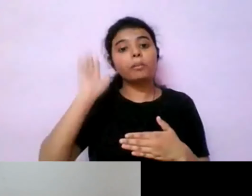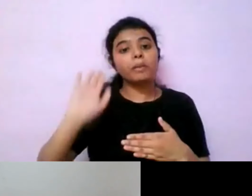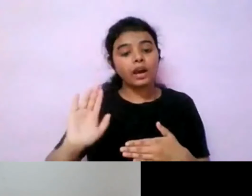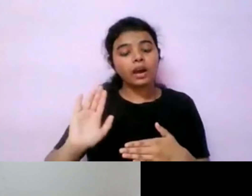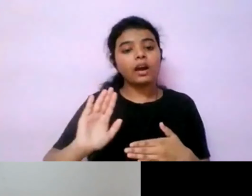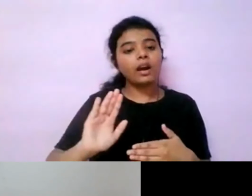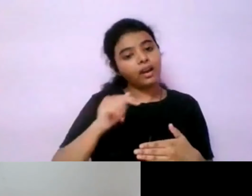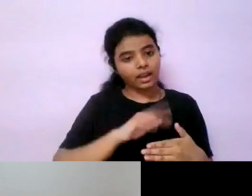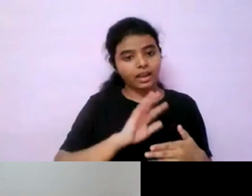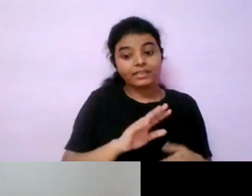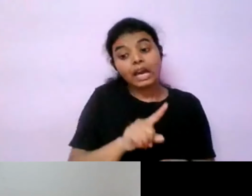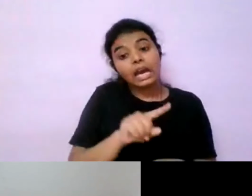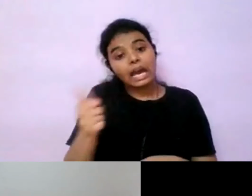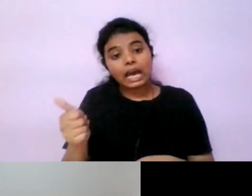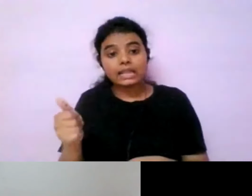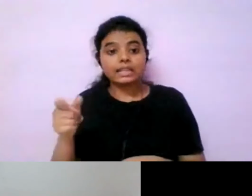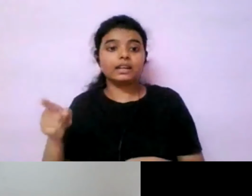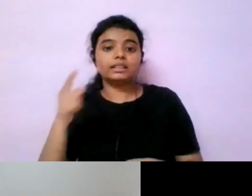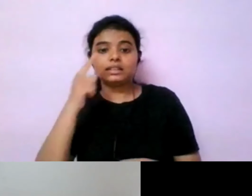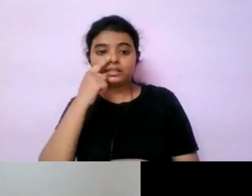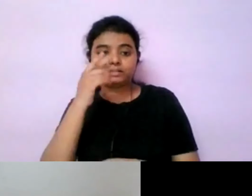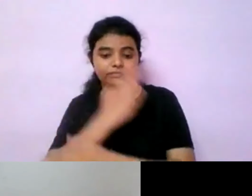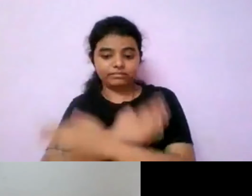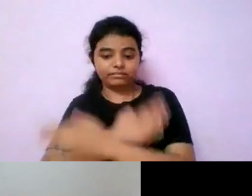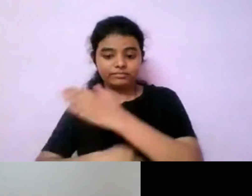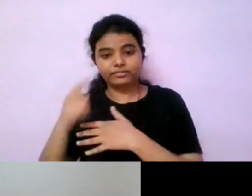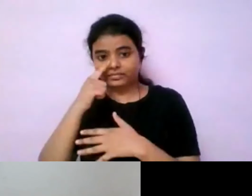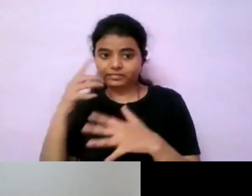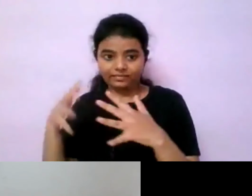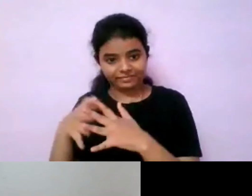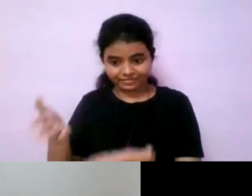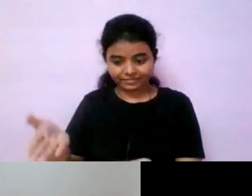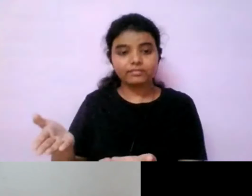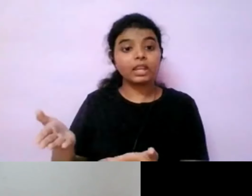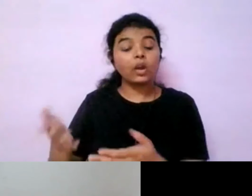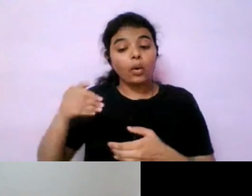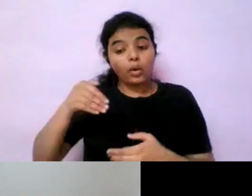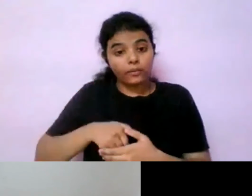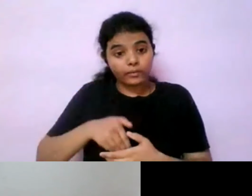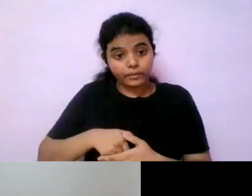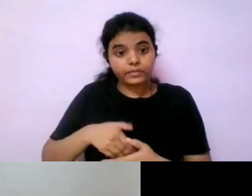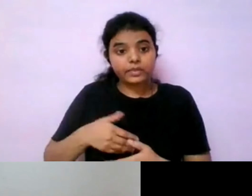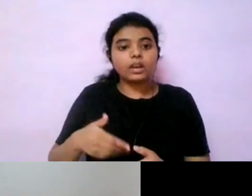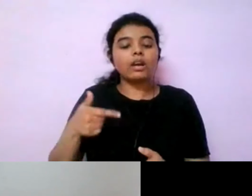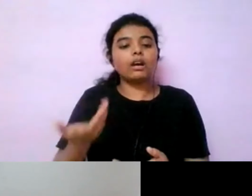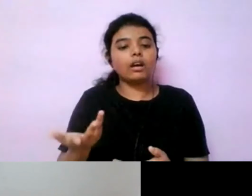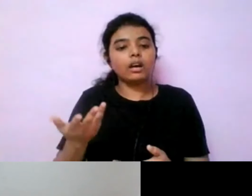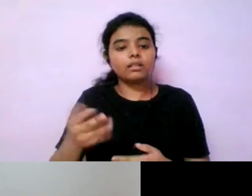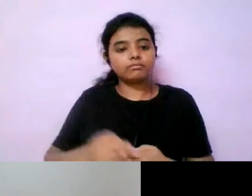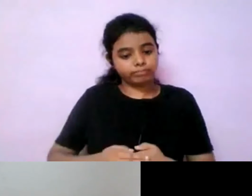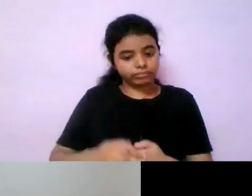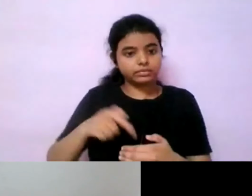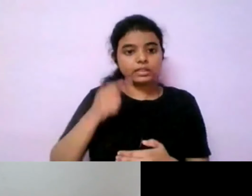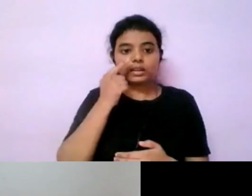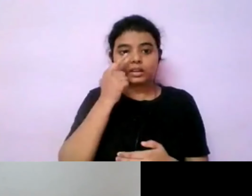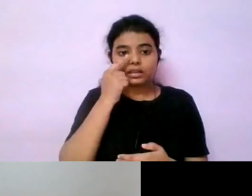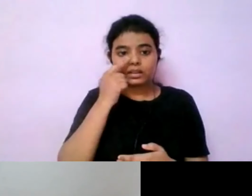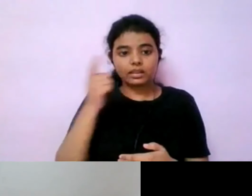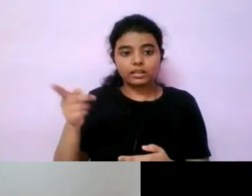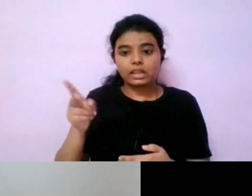woman carrying a fetus that she knows or comes to know what you